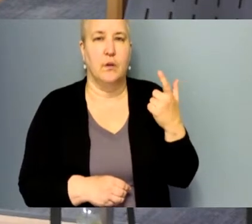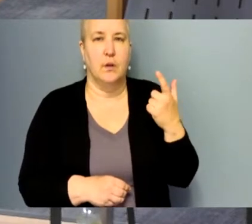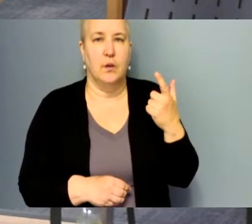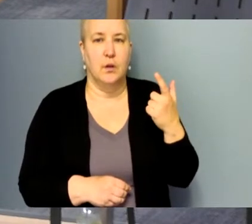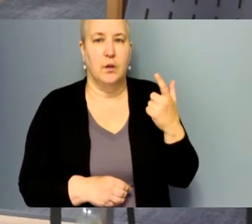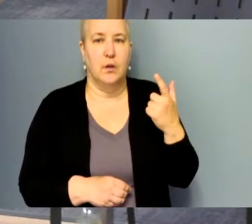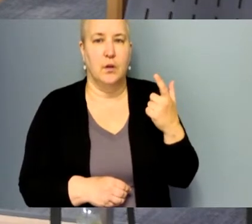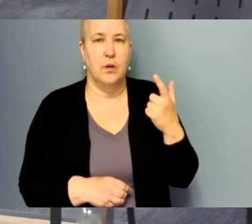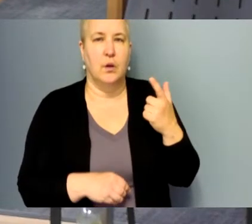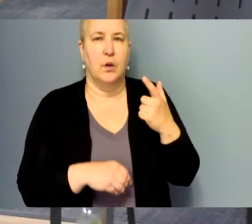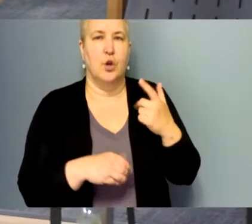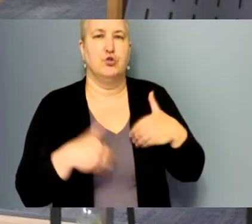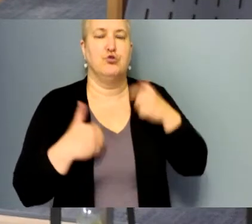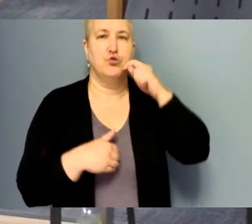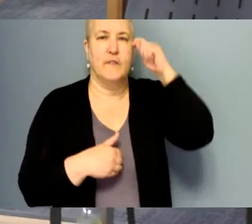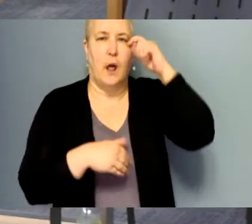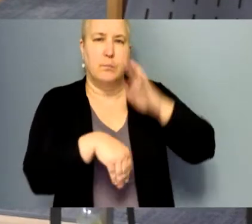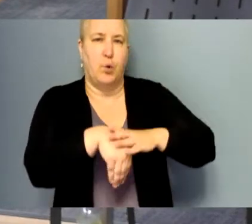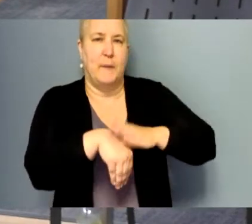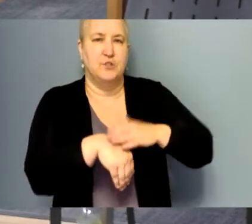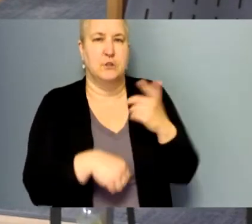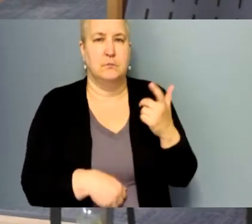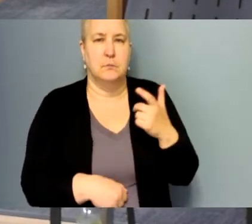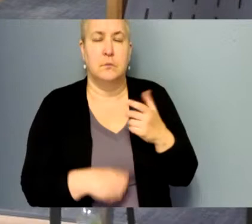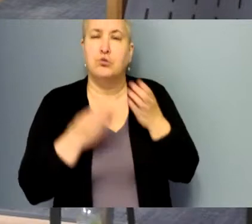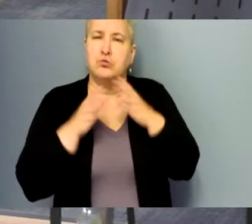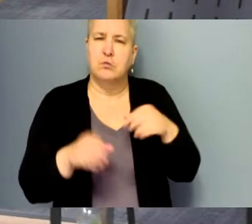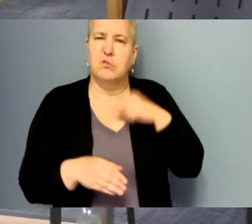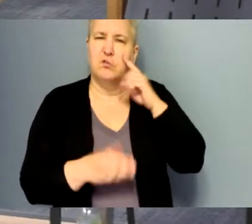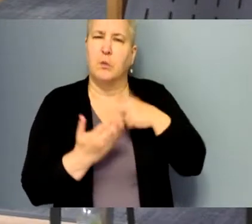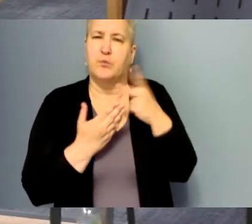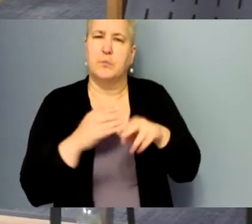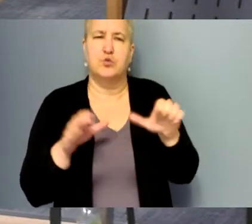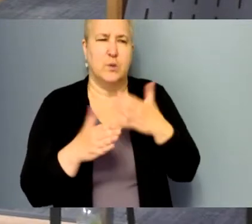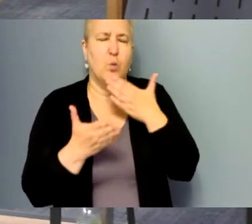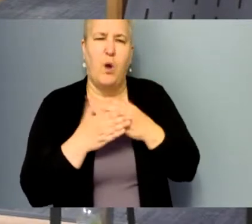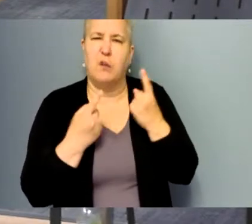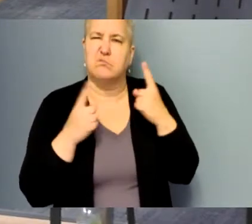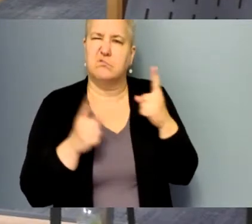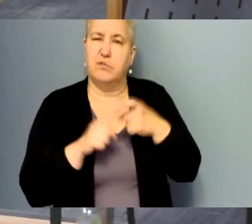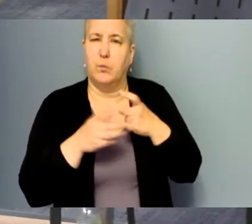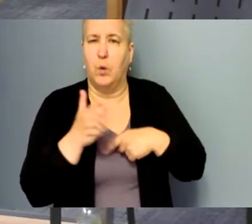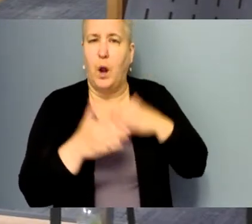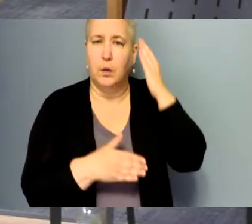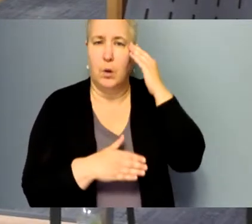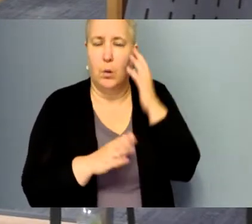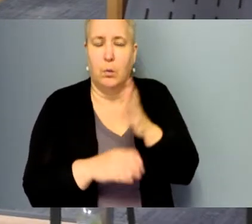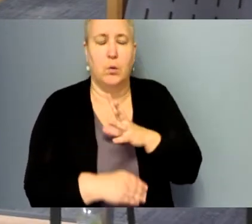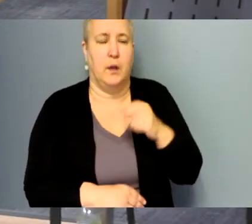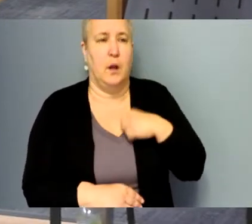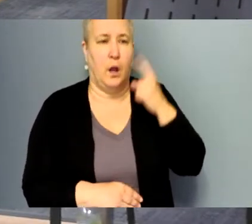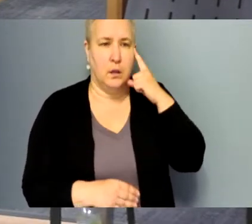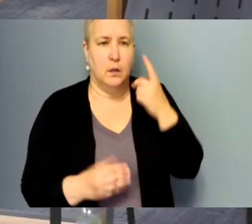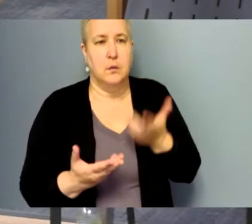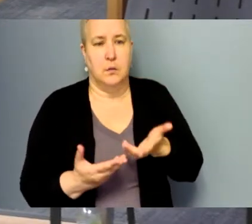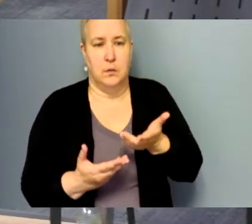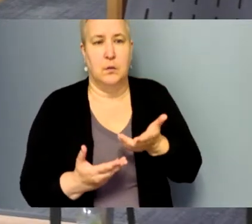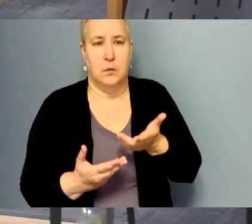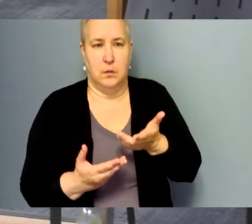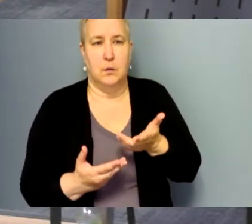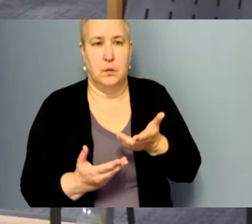juvenile probation. In general, I think your programs are doing well as far as I know, and I think